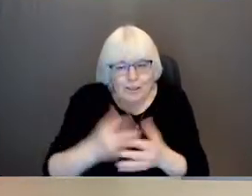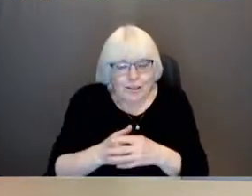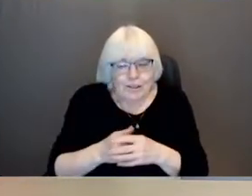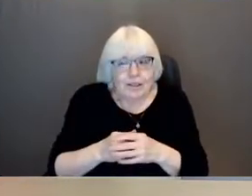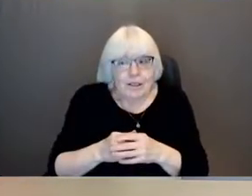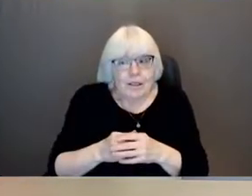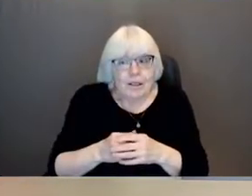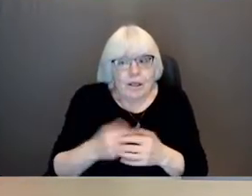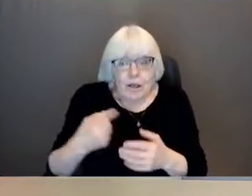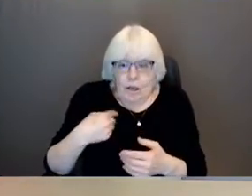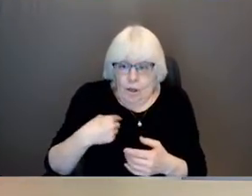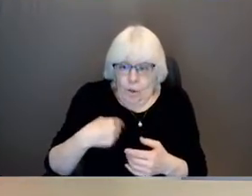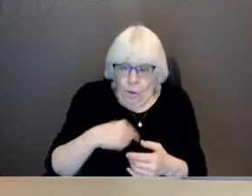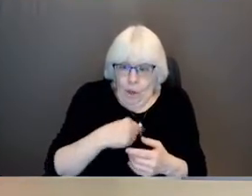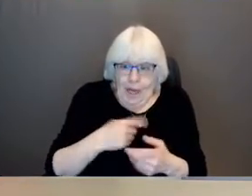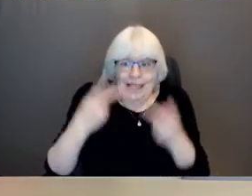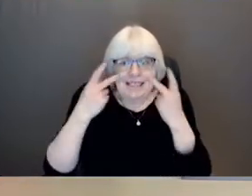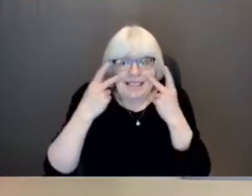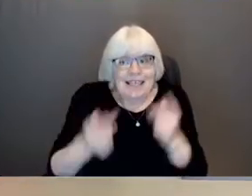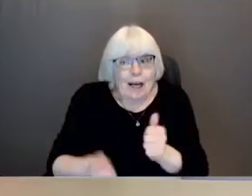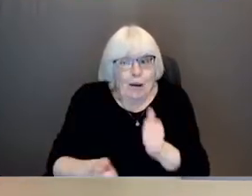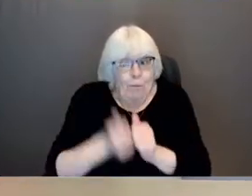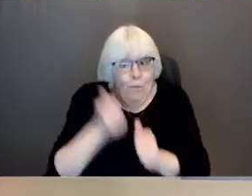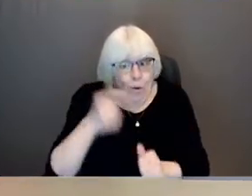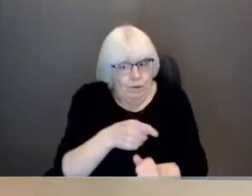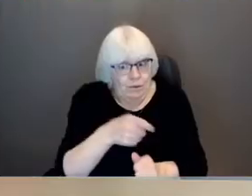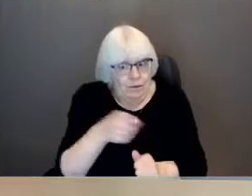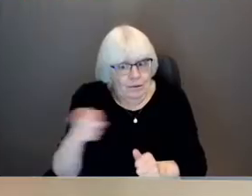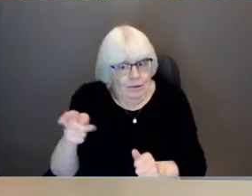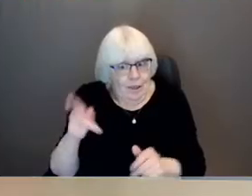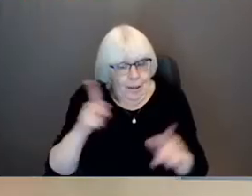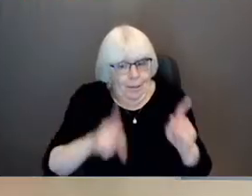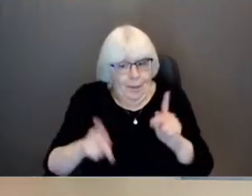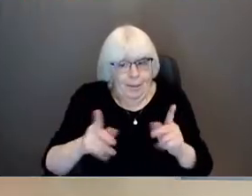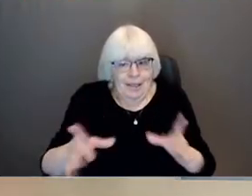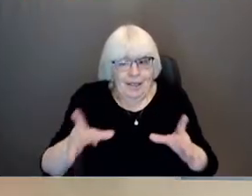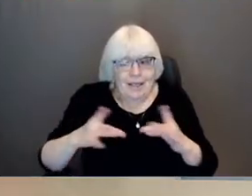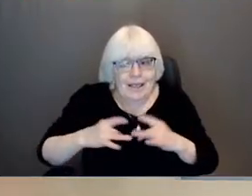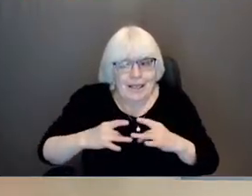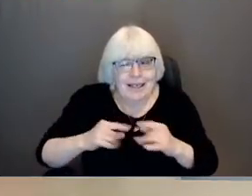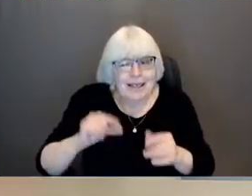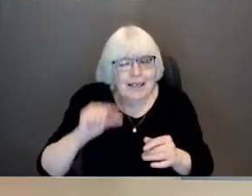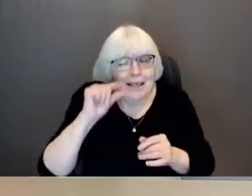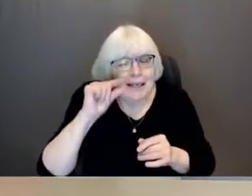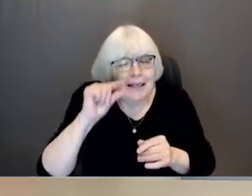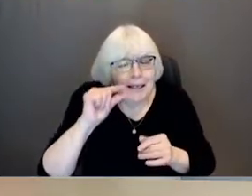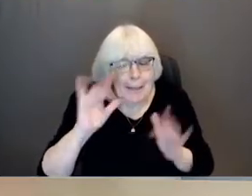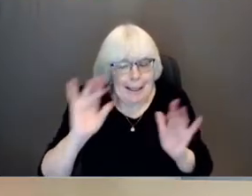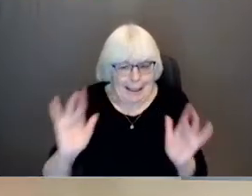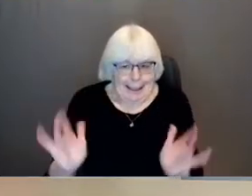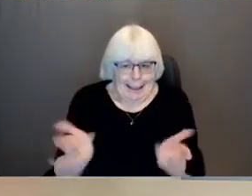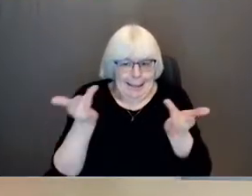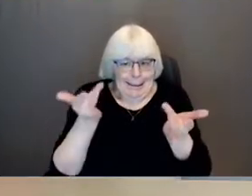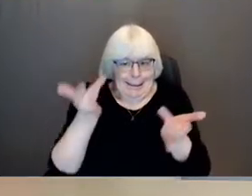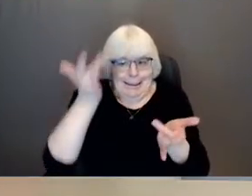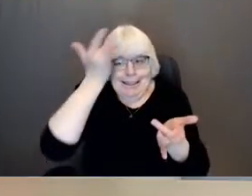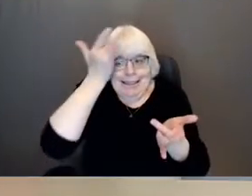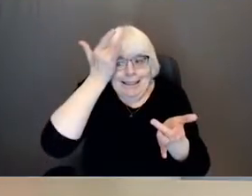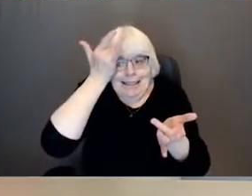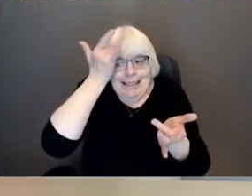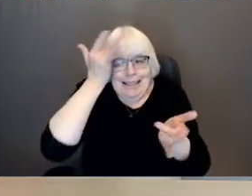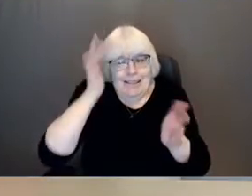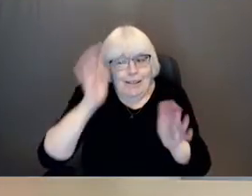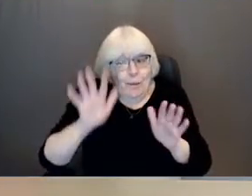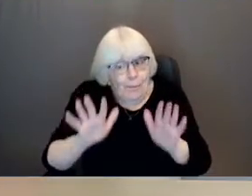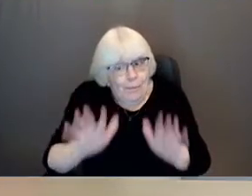take a little bit of time for us to know the true impact of long COVID related to this particular variant, which will have the biggest impact here,